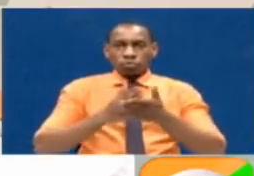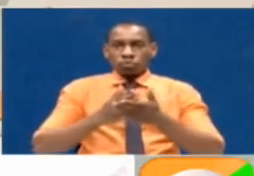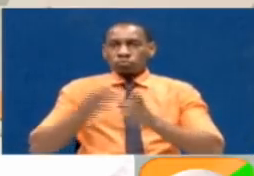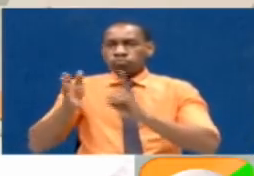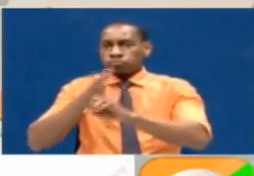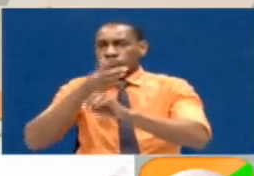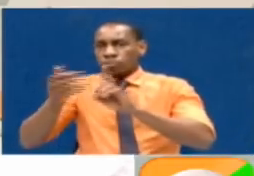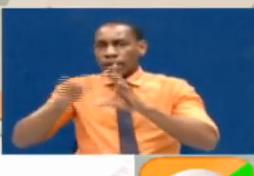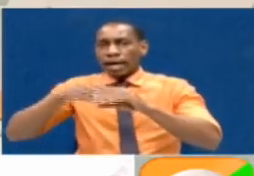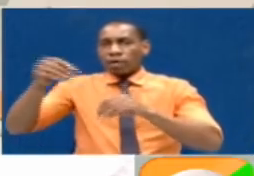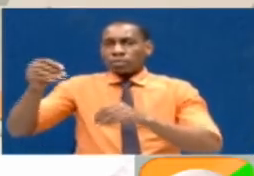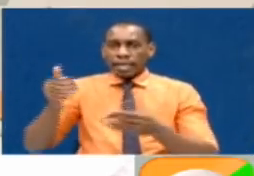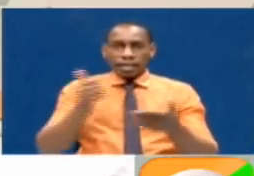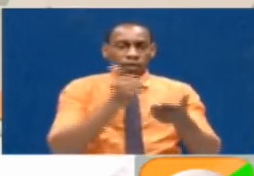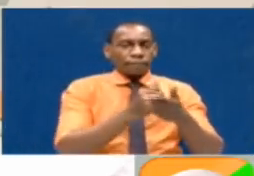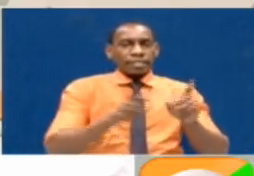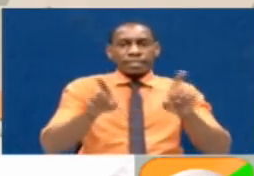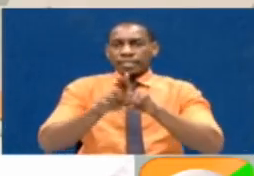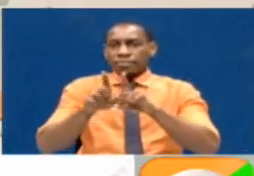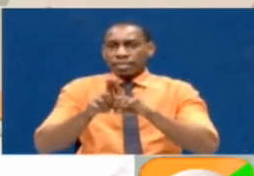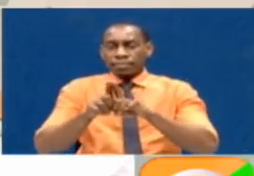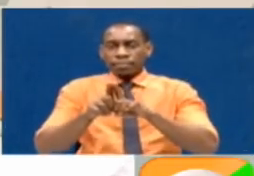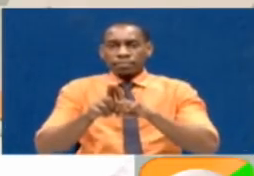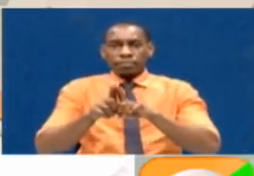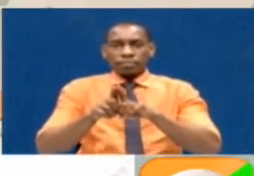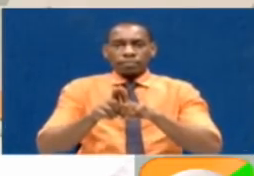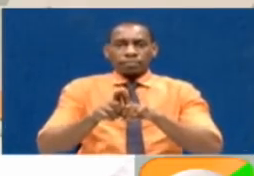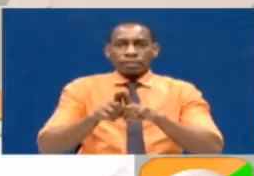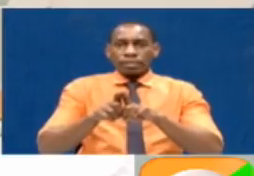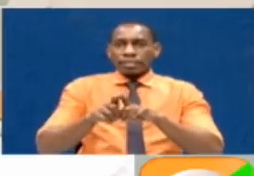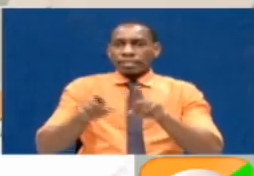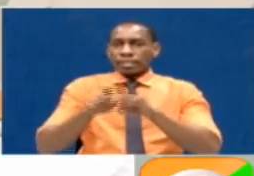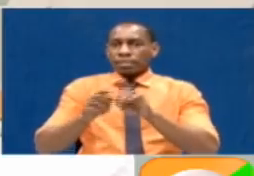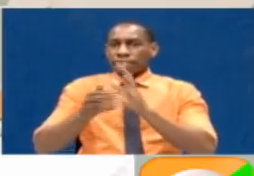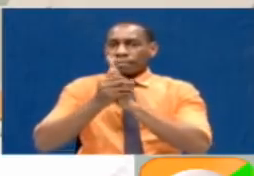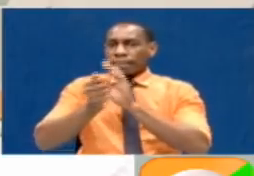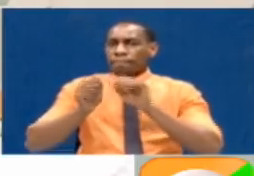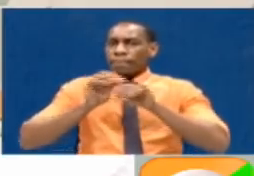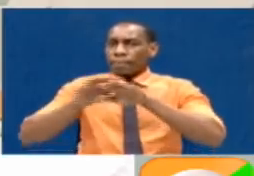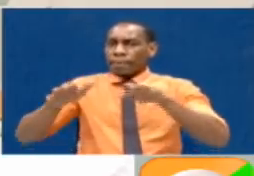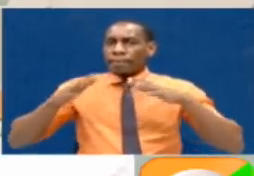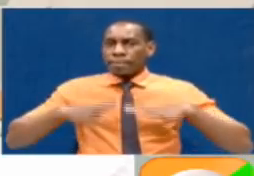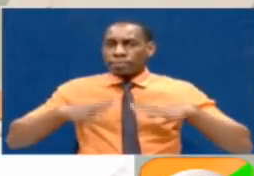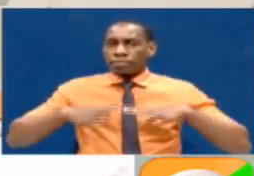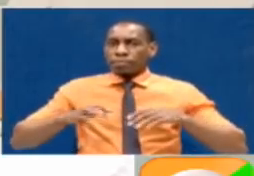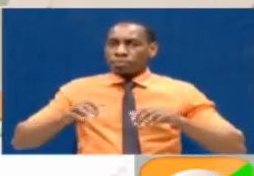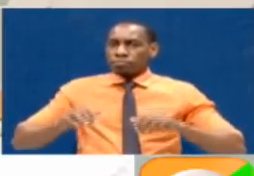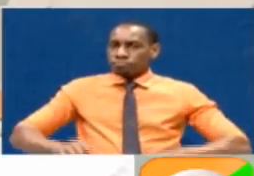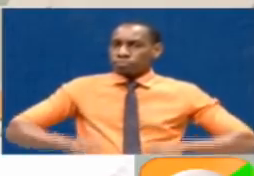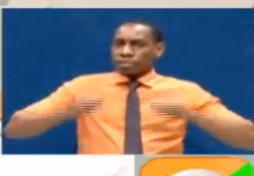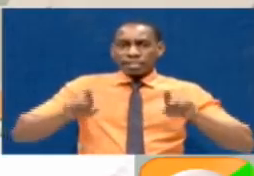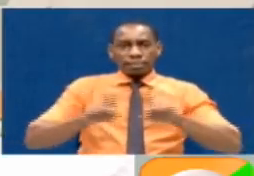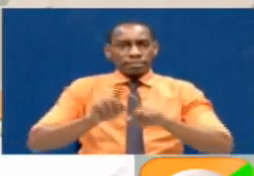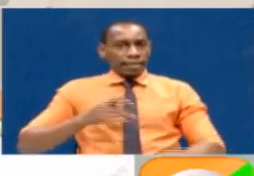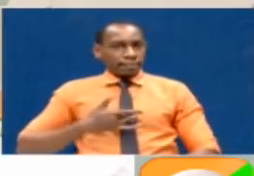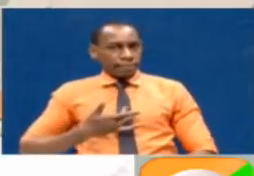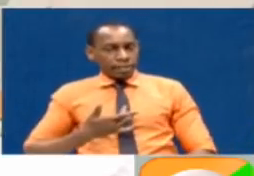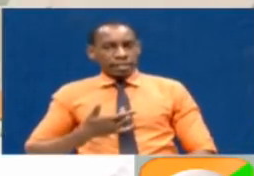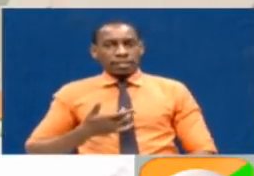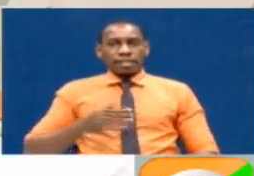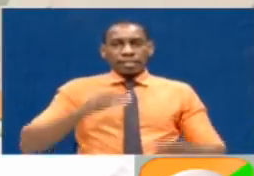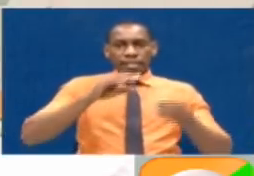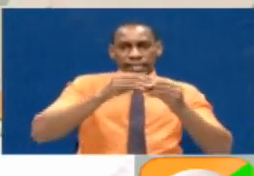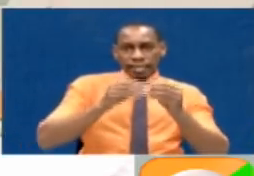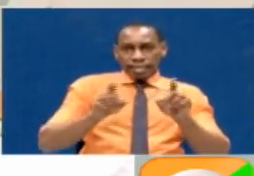the CEO office and becoming, for lack of a better term, the people's CEO. Do you feel the need to create a